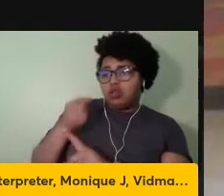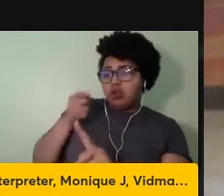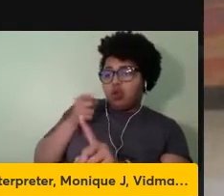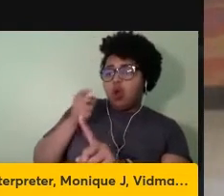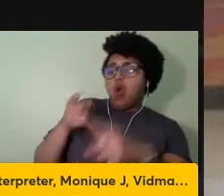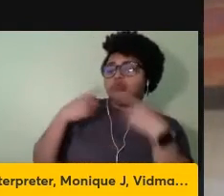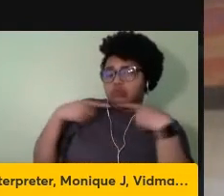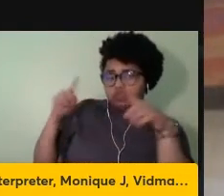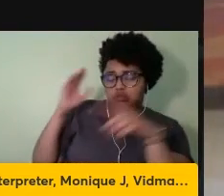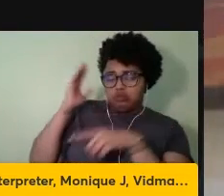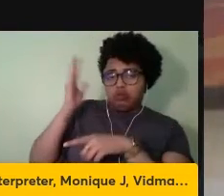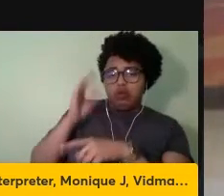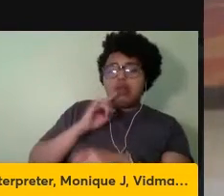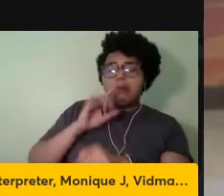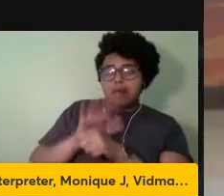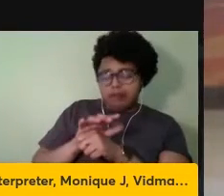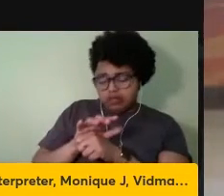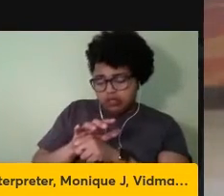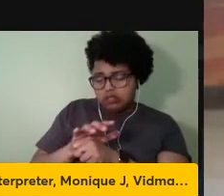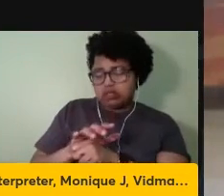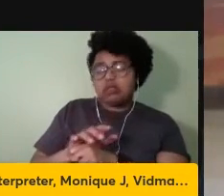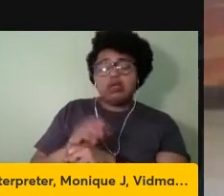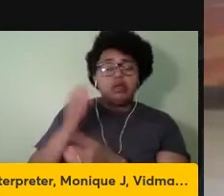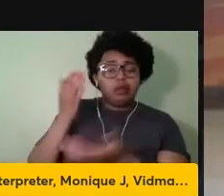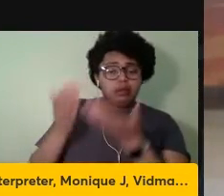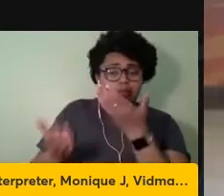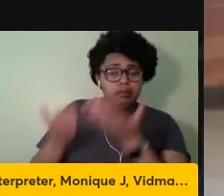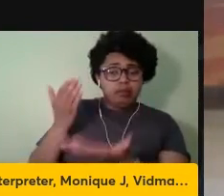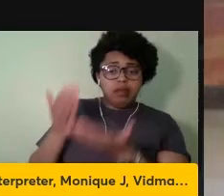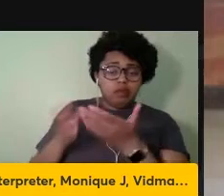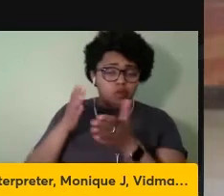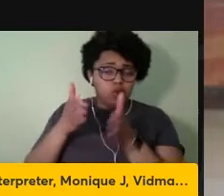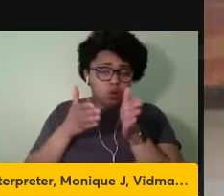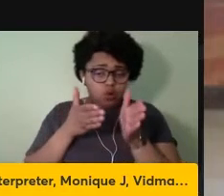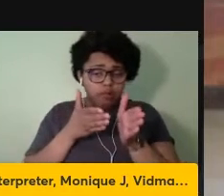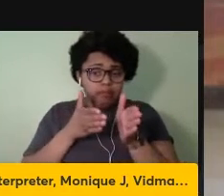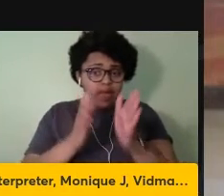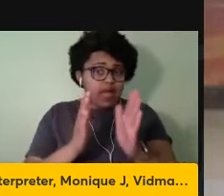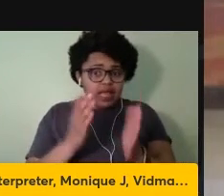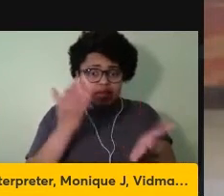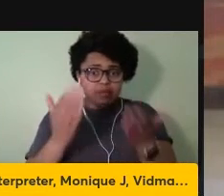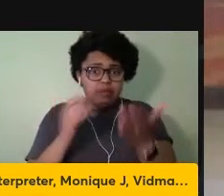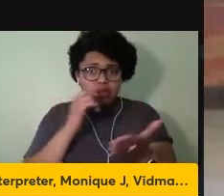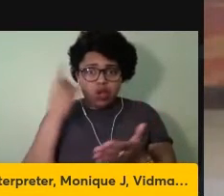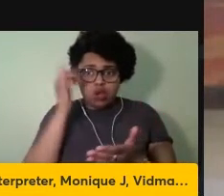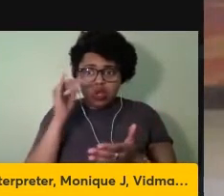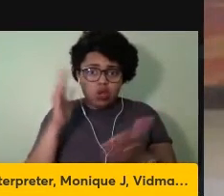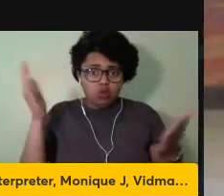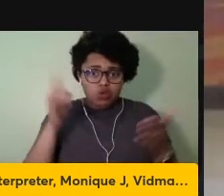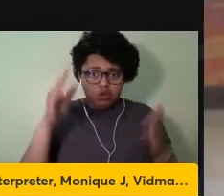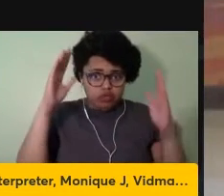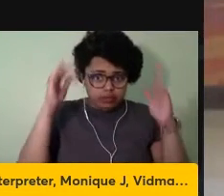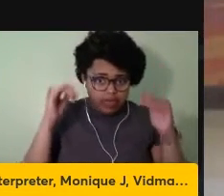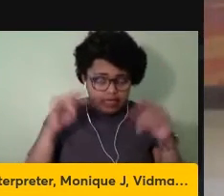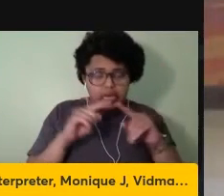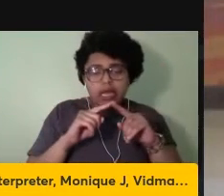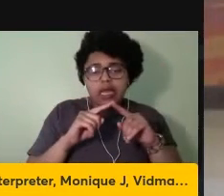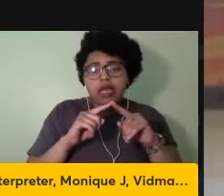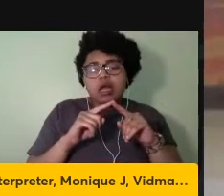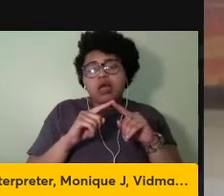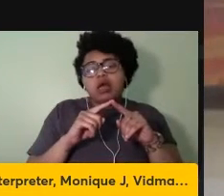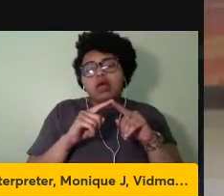to be at. The road you take to get there may not look like what you expect it to.